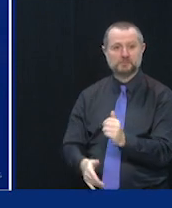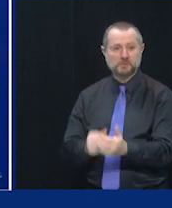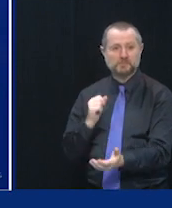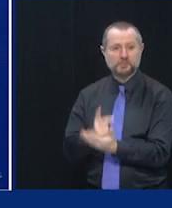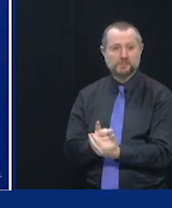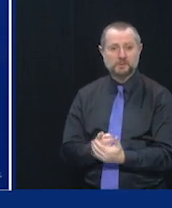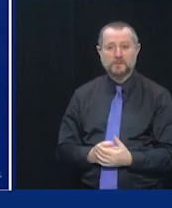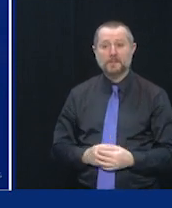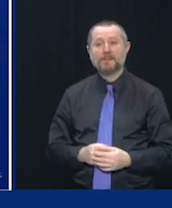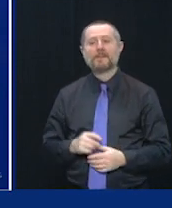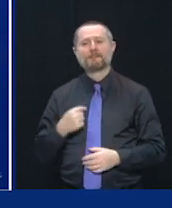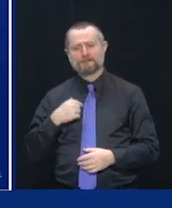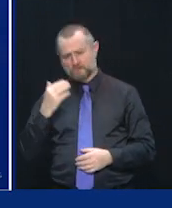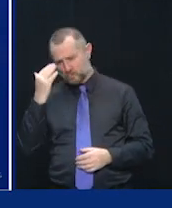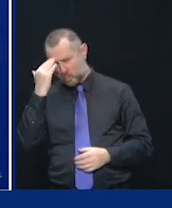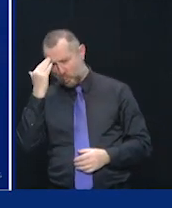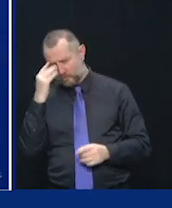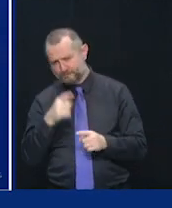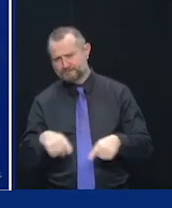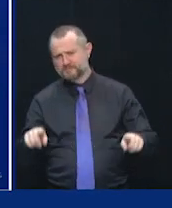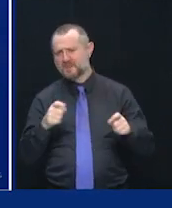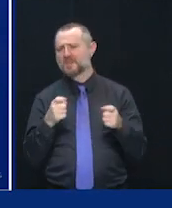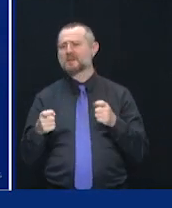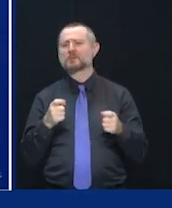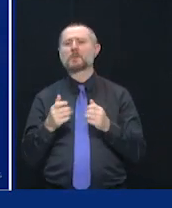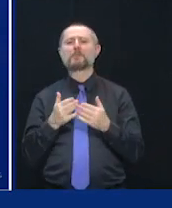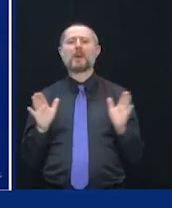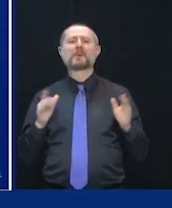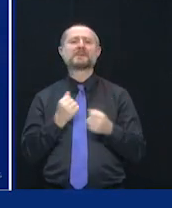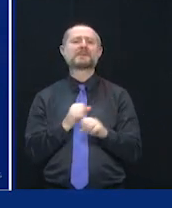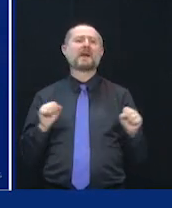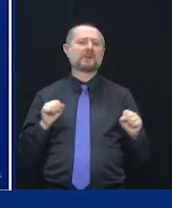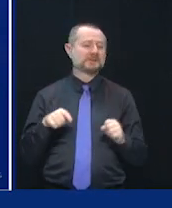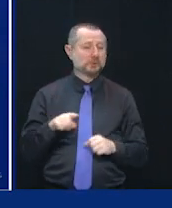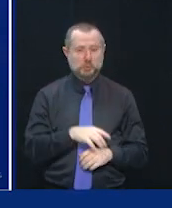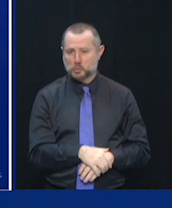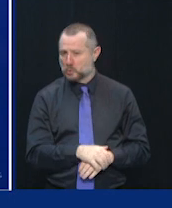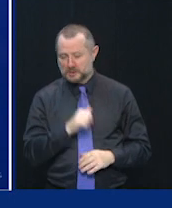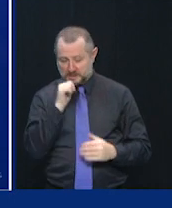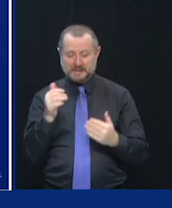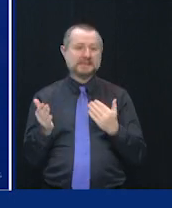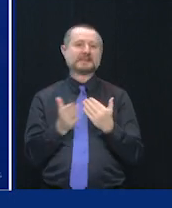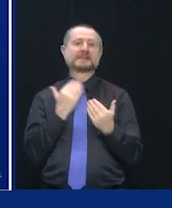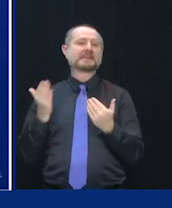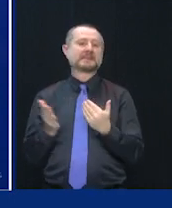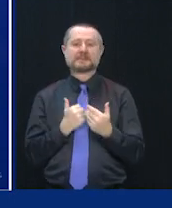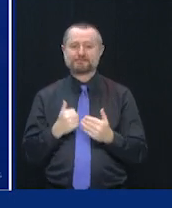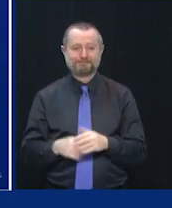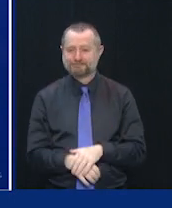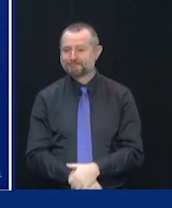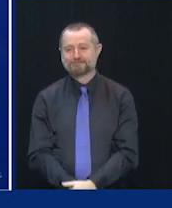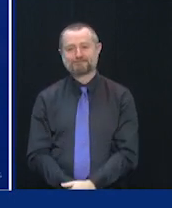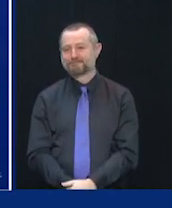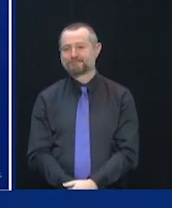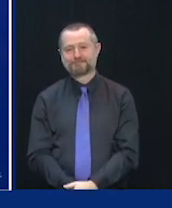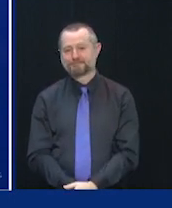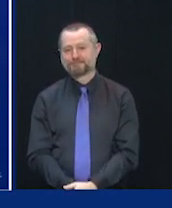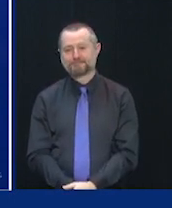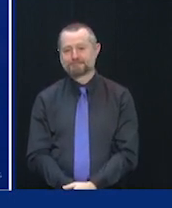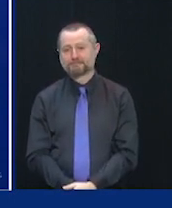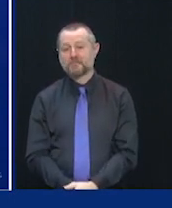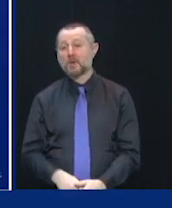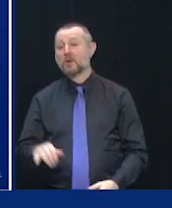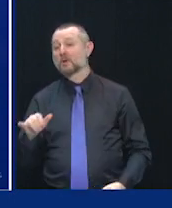dealing with public safety is not an easy issue. I get it. I also understand that it is an essential